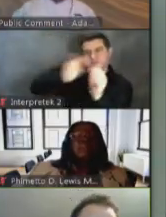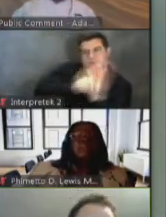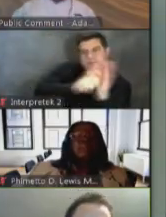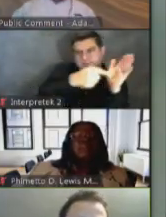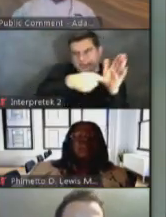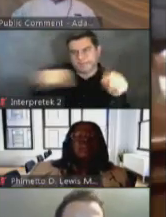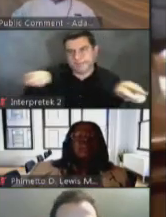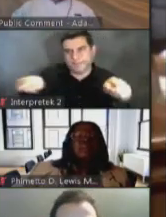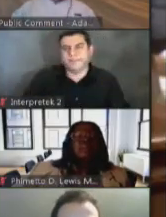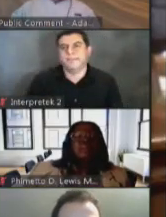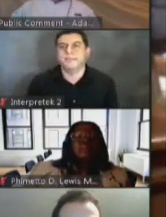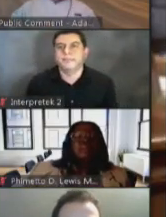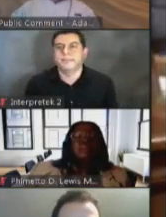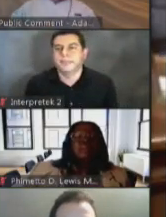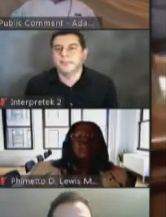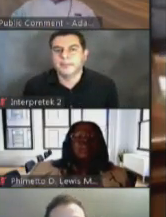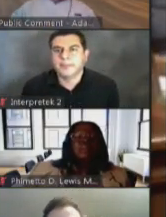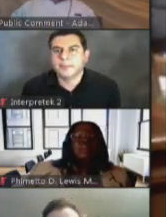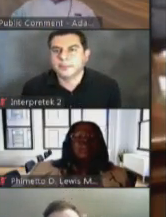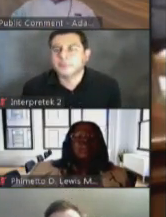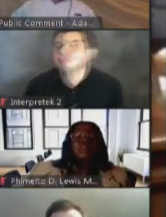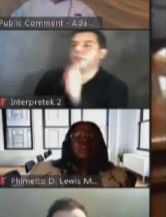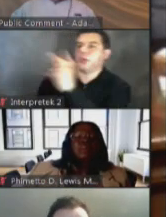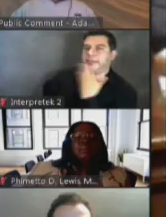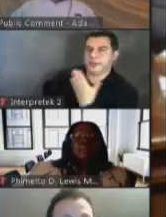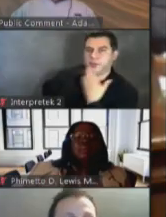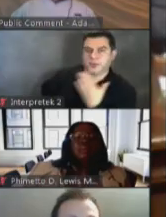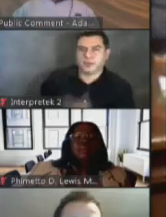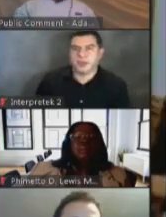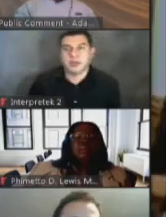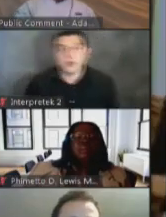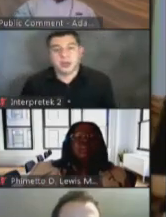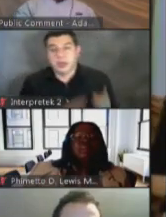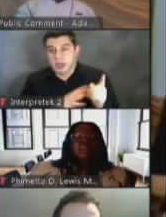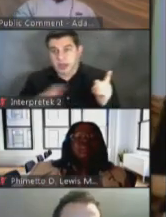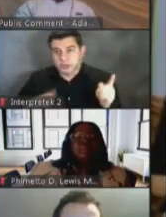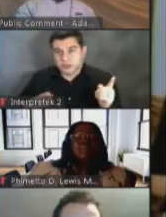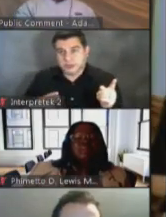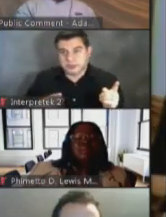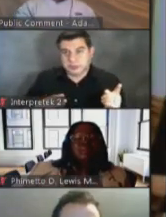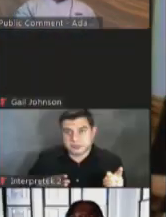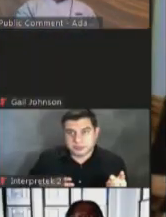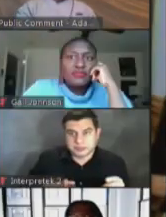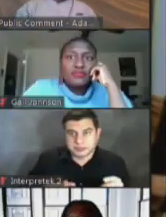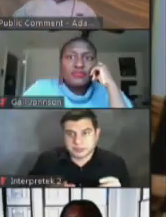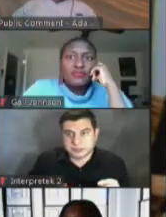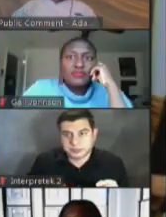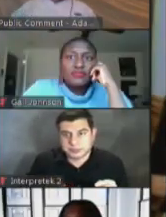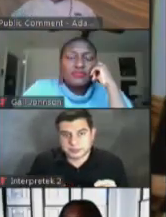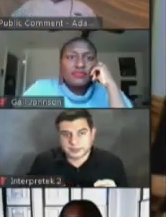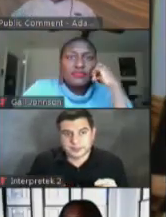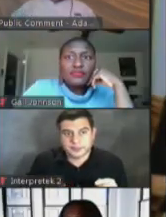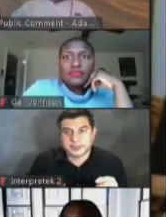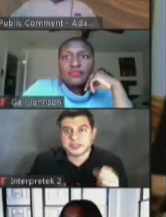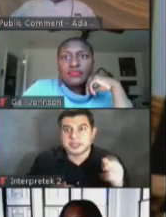Okay, thank you. Commissioner Simmons. Mayor, I don't think we even heard the recommendation from our